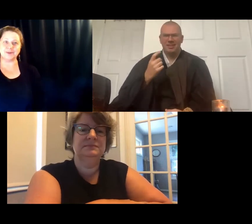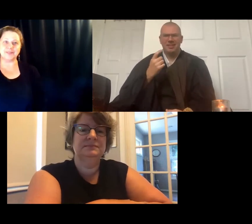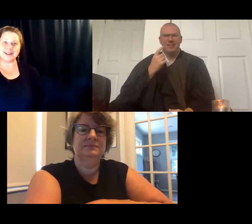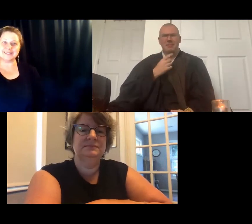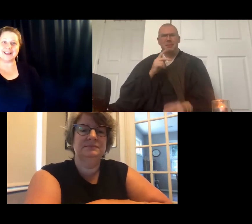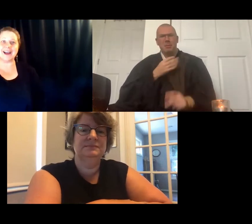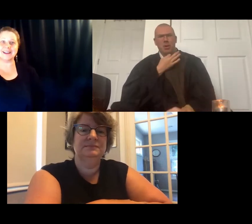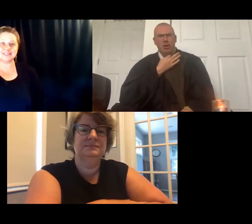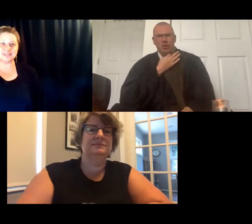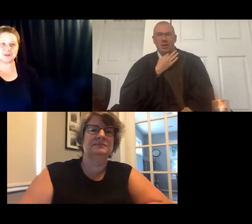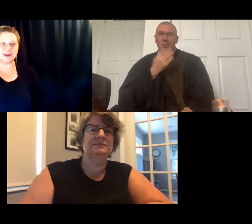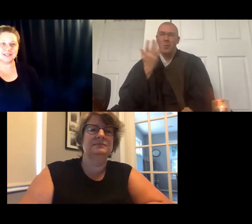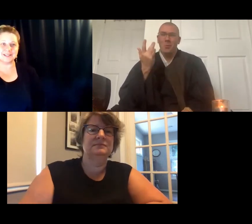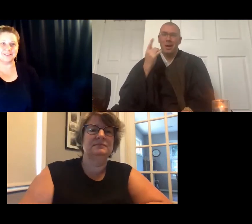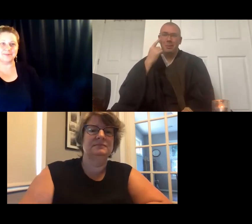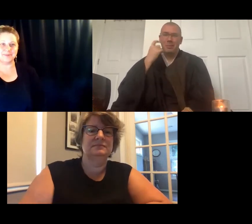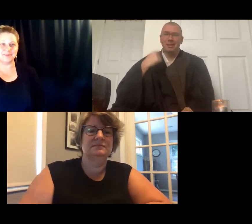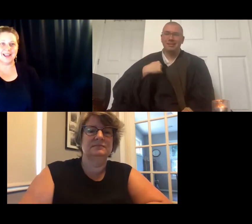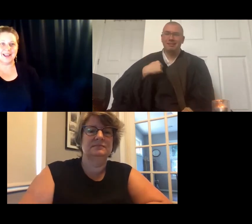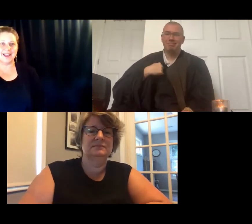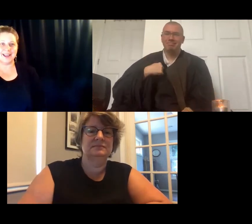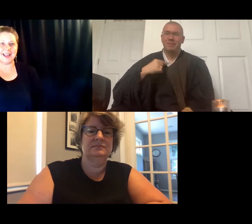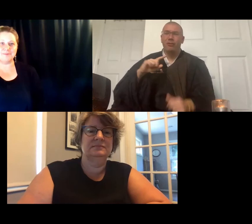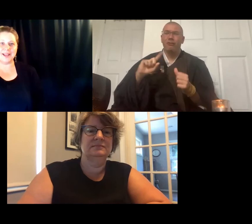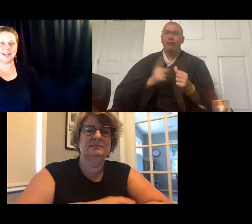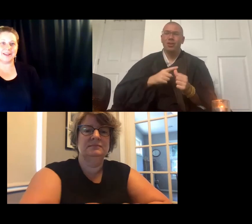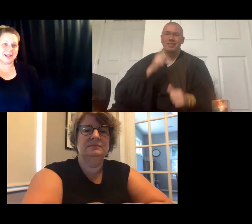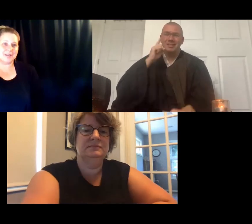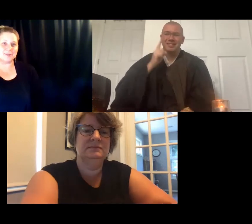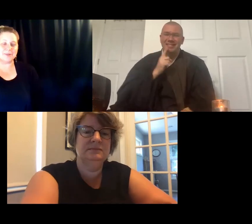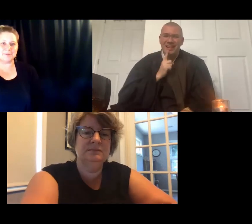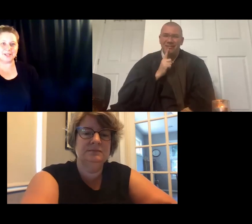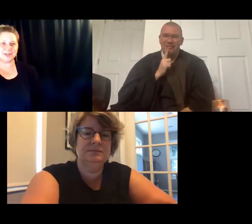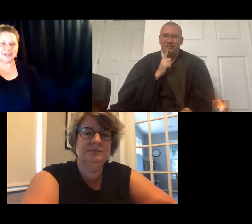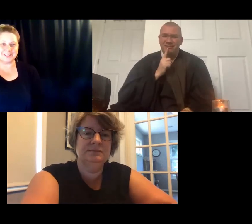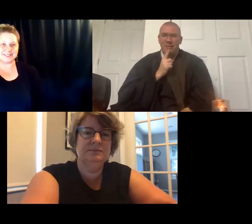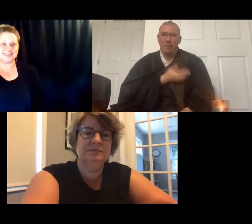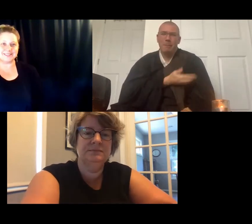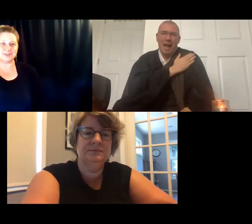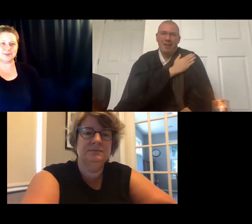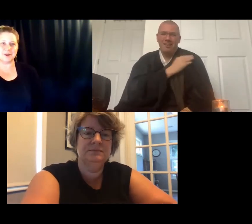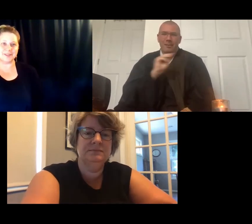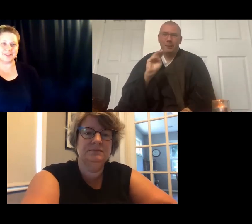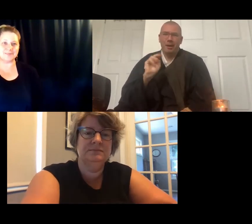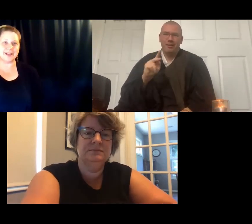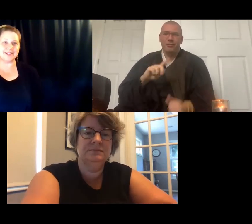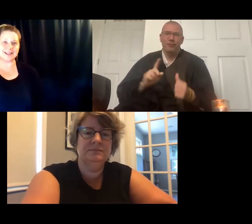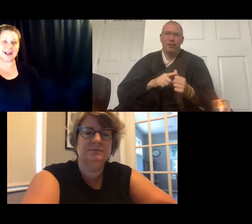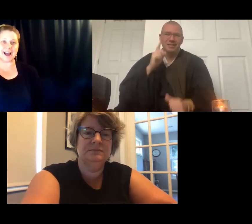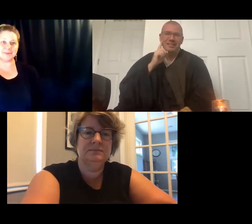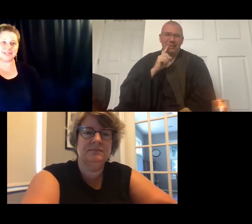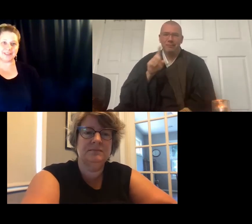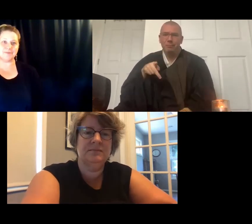Thank you. That is an excellent question. And many of you may be curious to know this